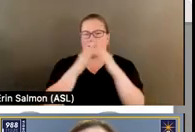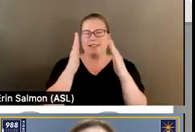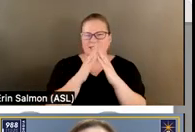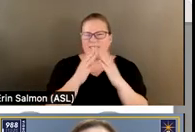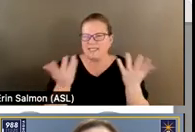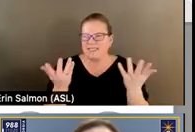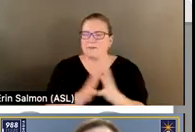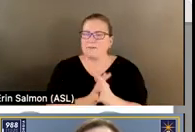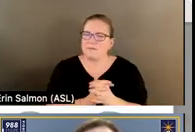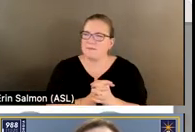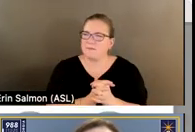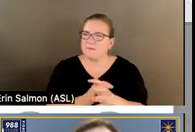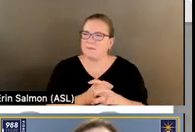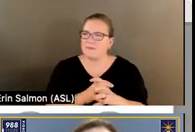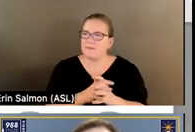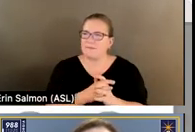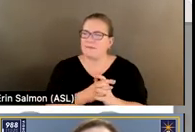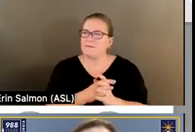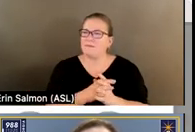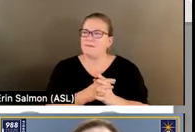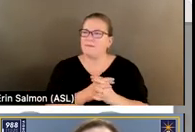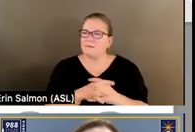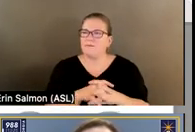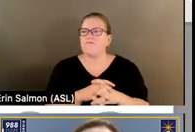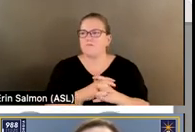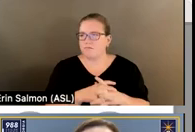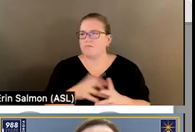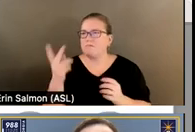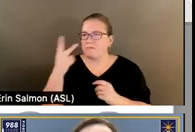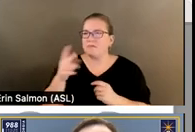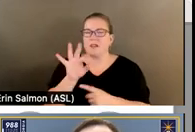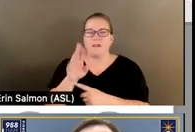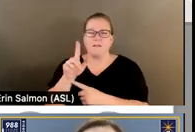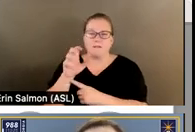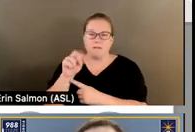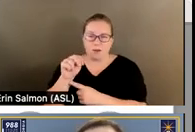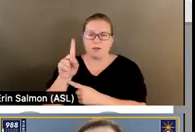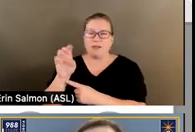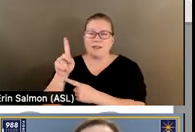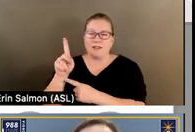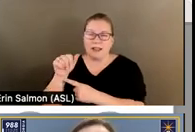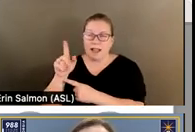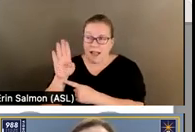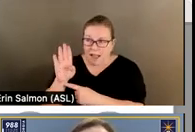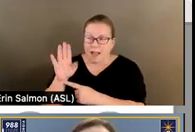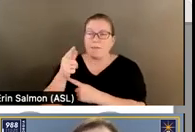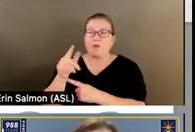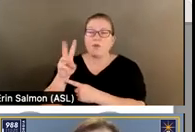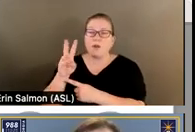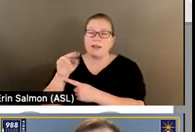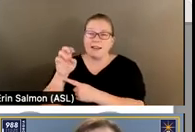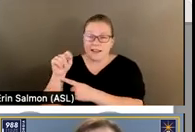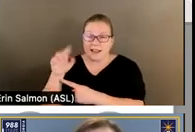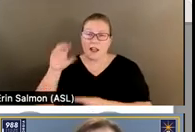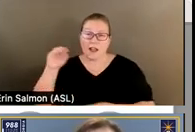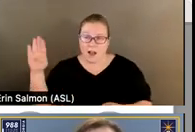slide, please. You'll note that Fulton, DeKalb, Gwinnett, and Cobb are our highest call volumes, and then Savannah